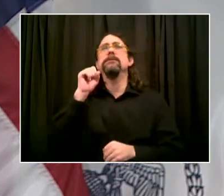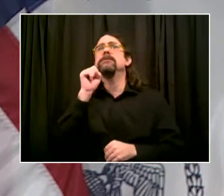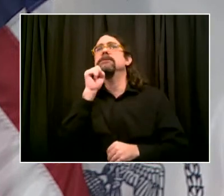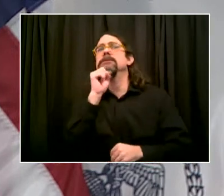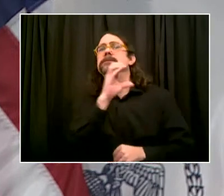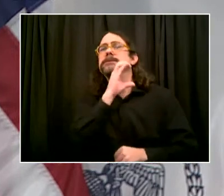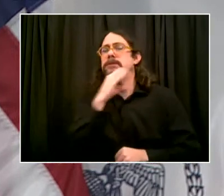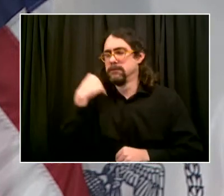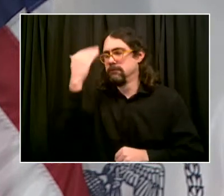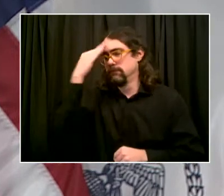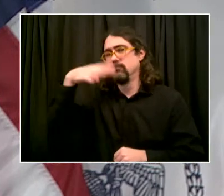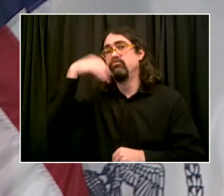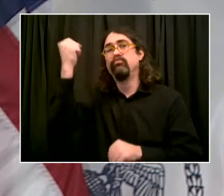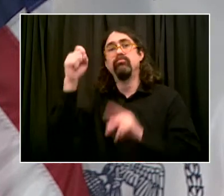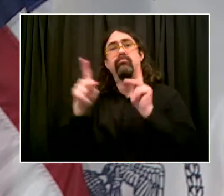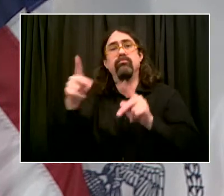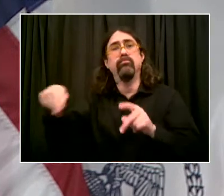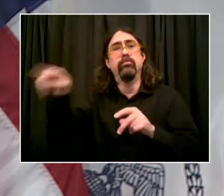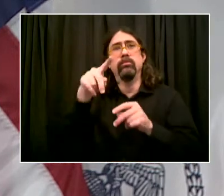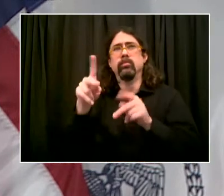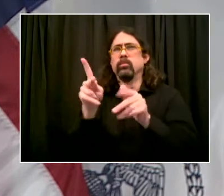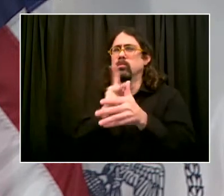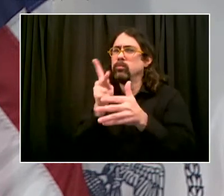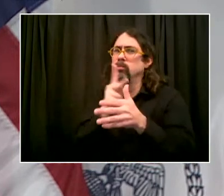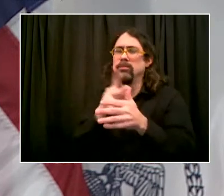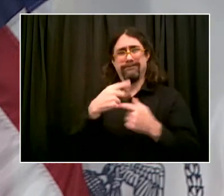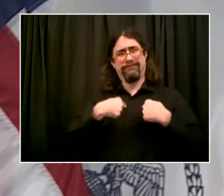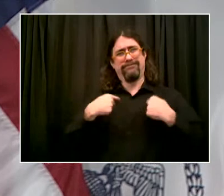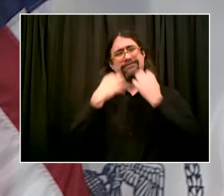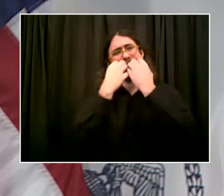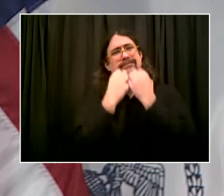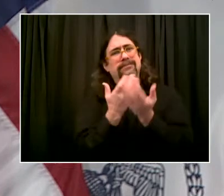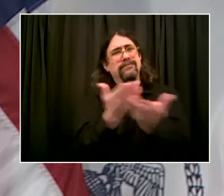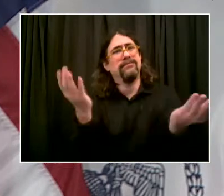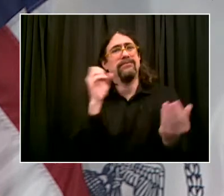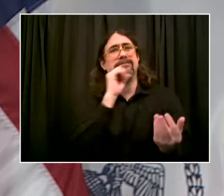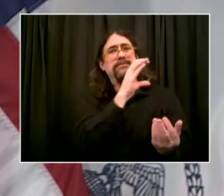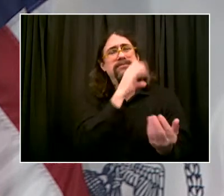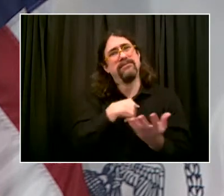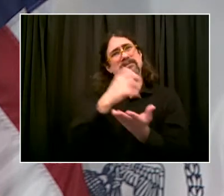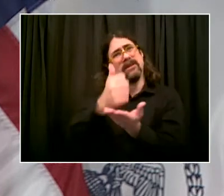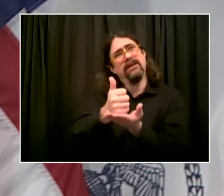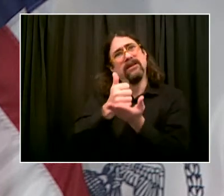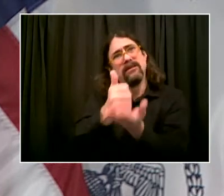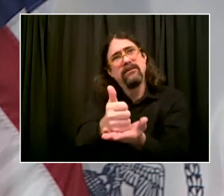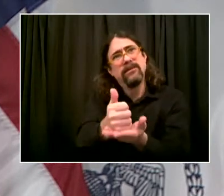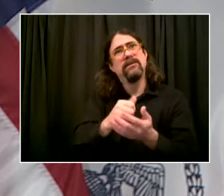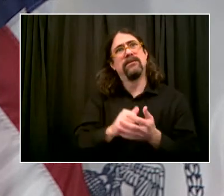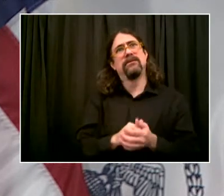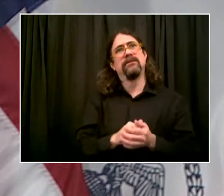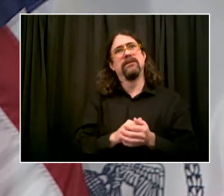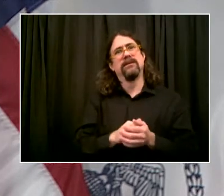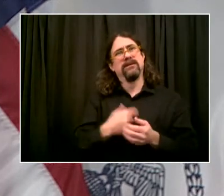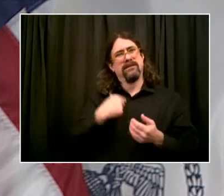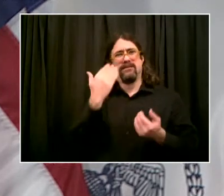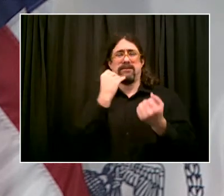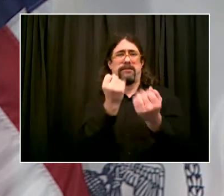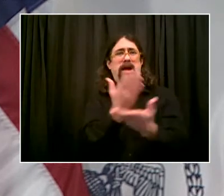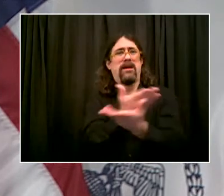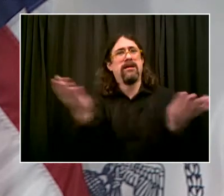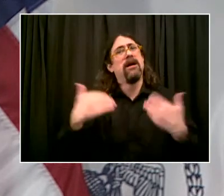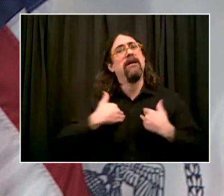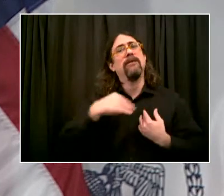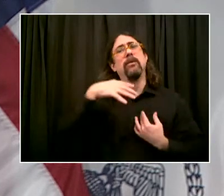who's so concerned, so deeply worried for the elders in their life, we agree with you, we're worried too, we want to help